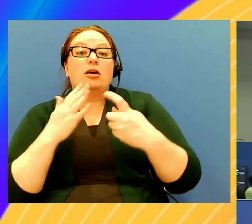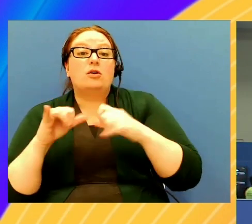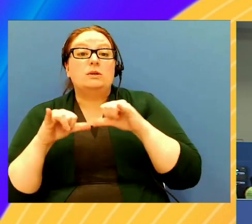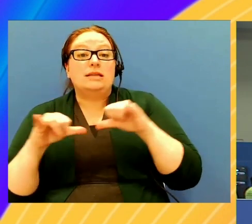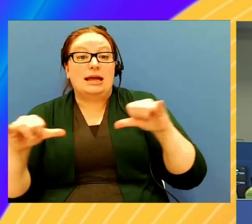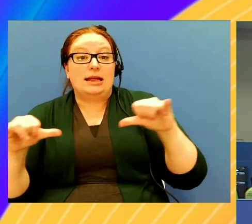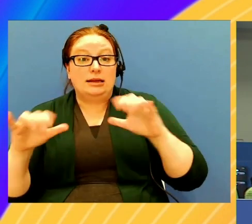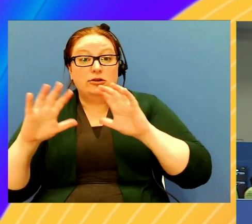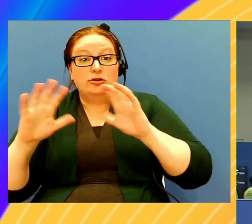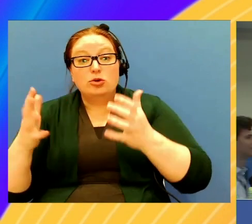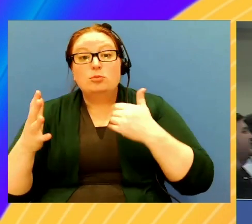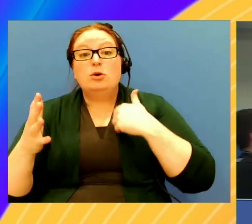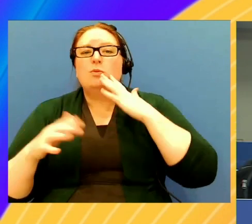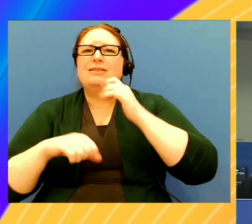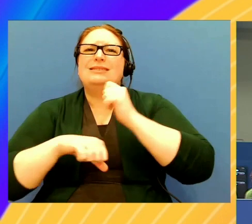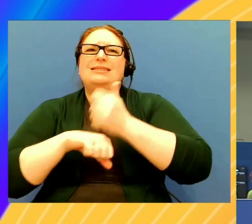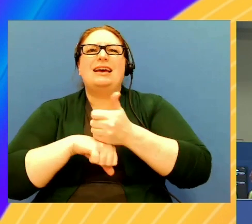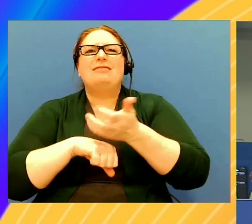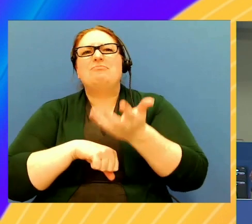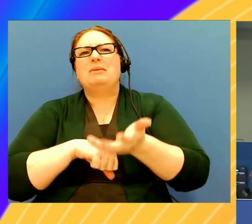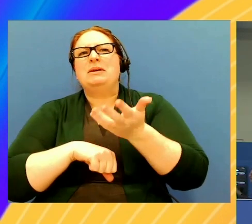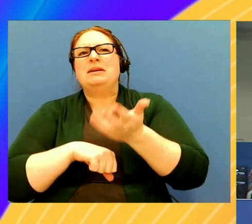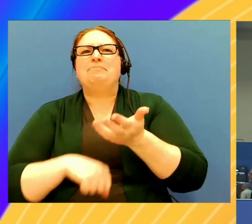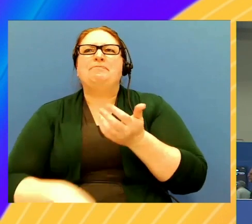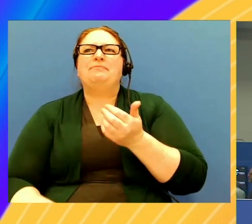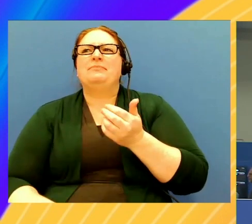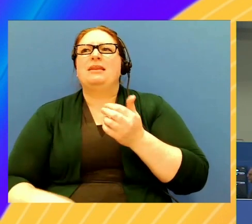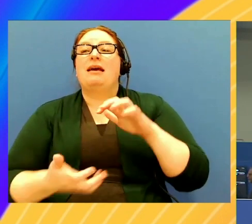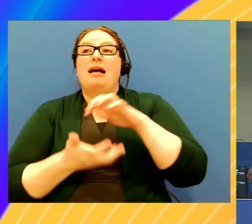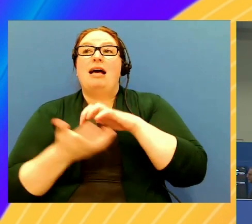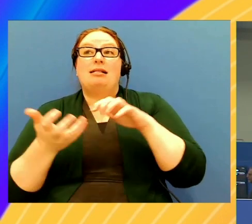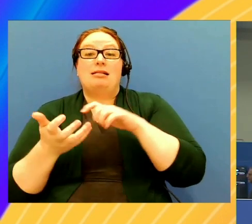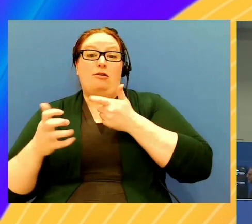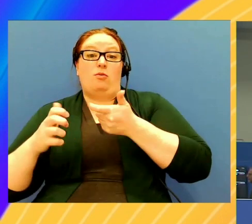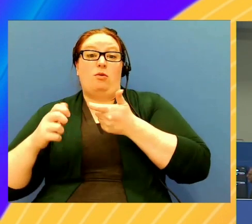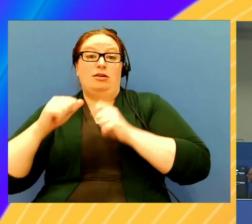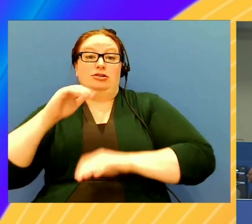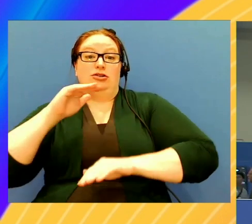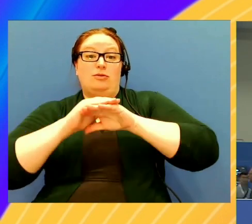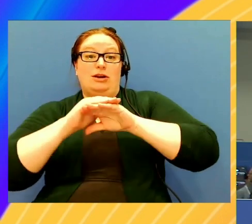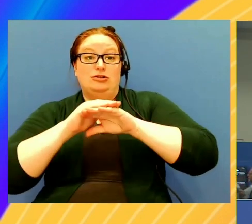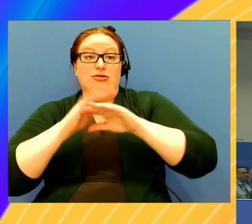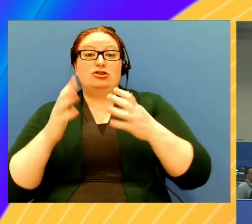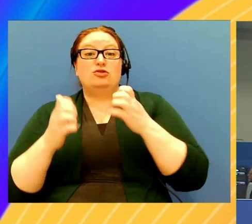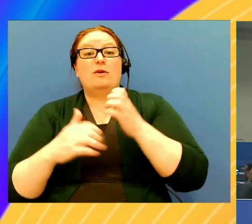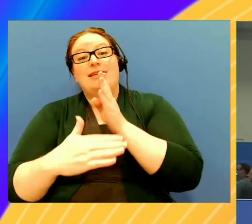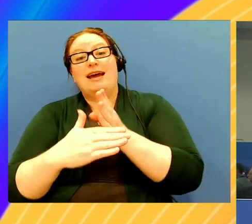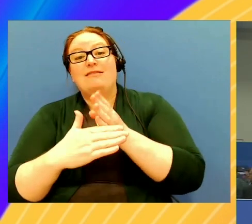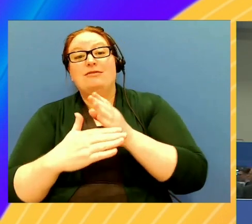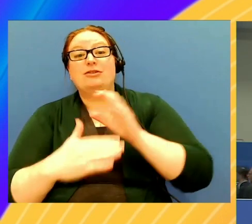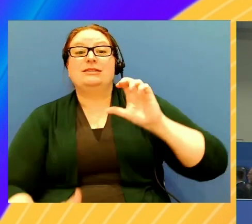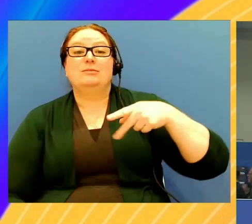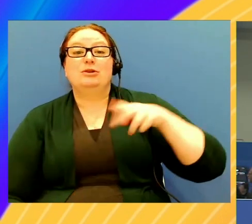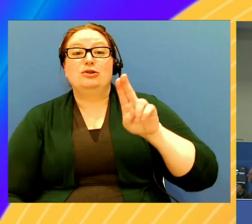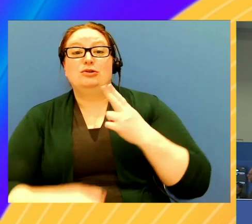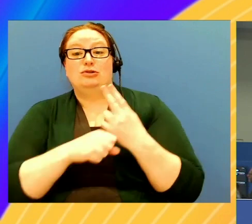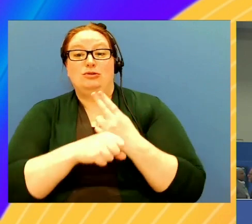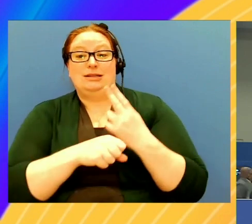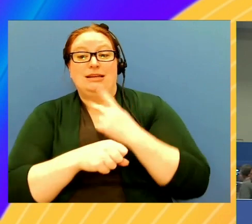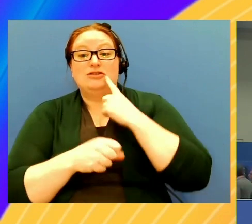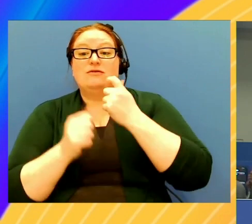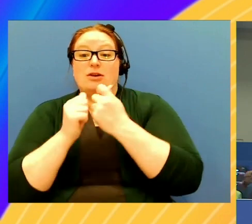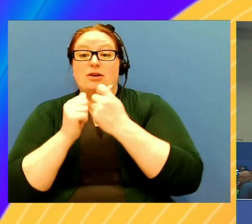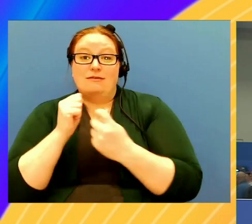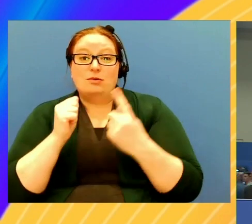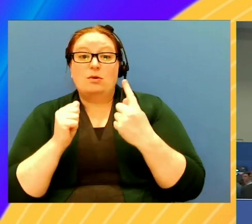set maybe a Cloudwatch threshold of you want the average CPU utilization of everyone, all